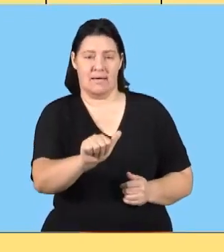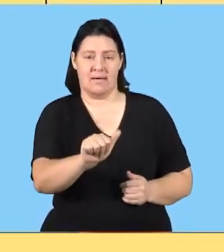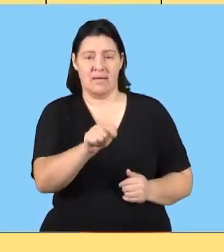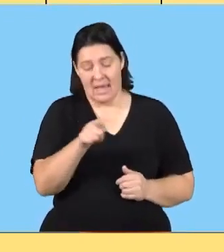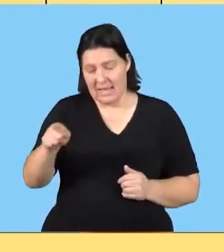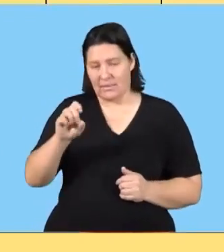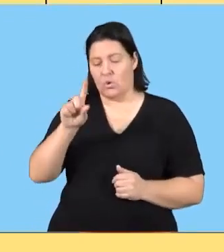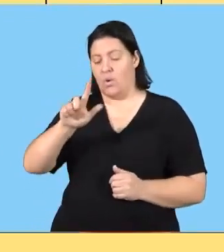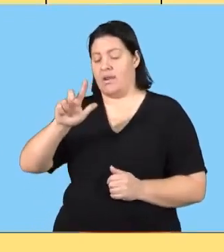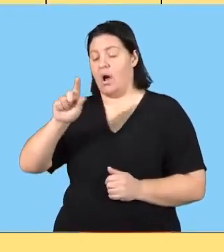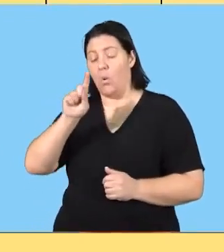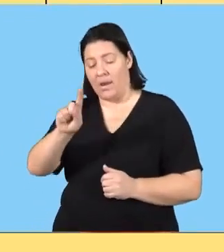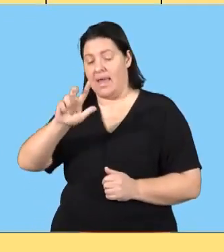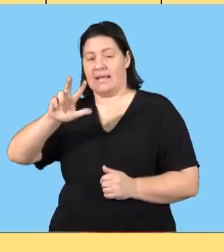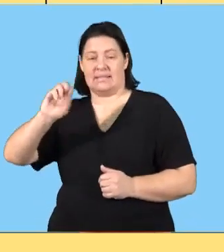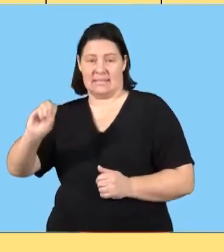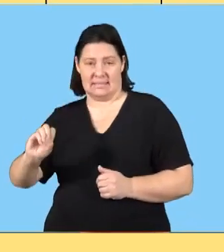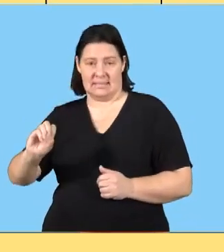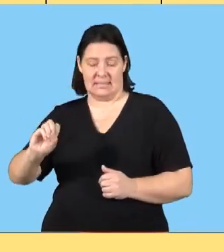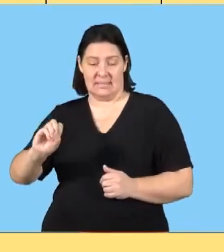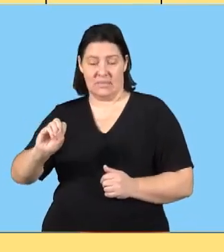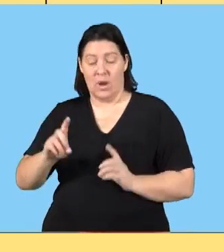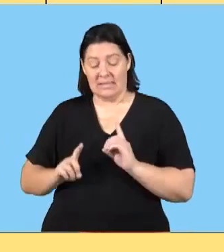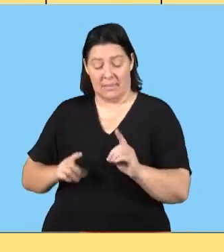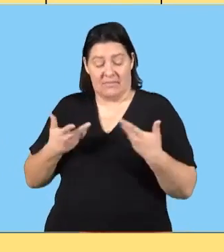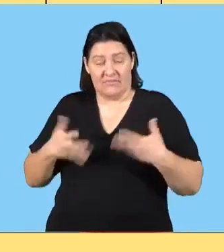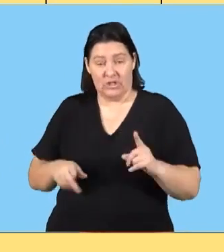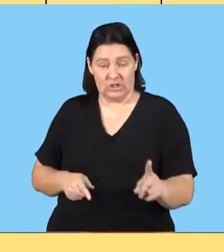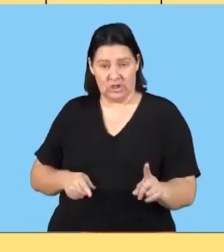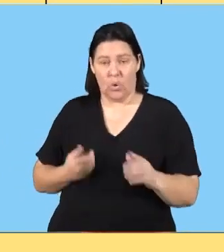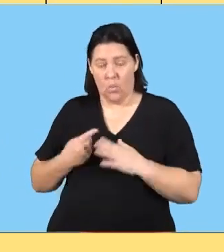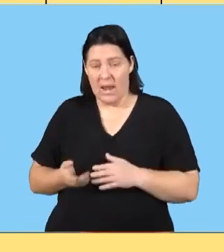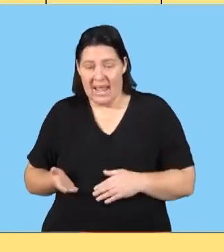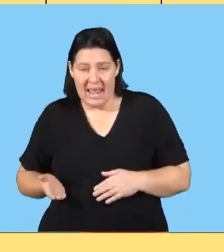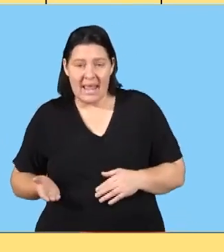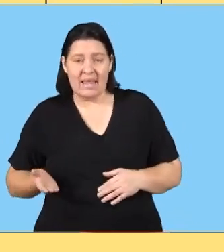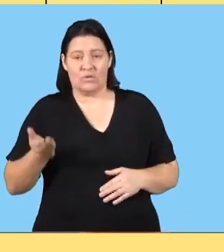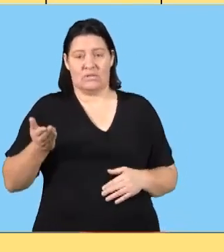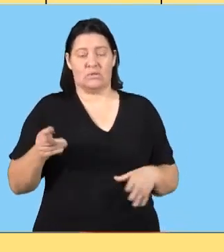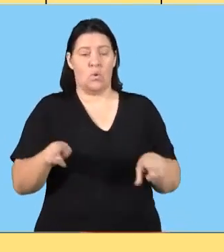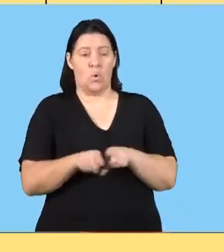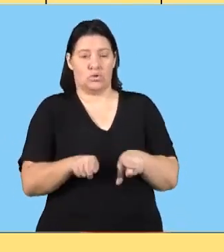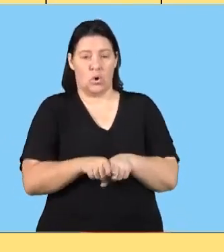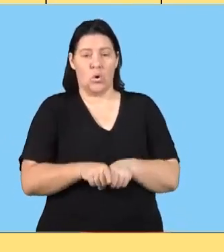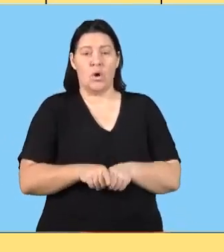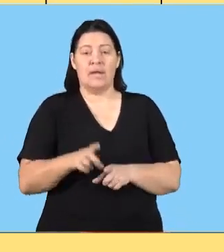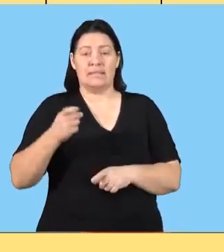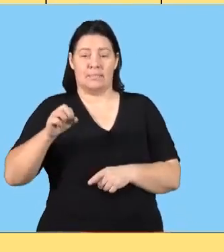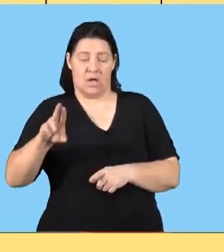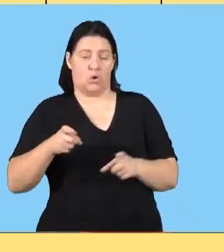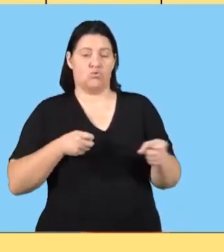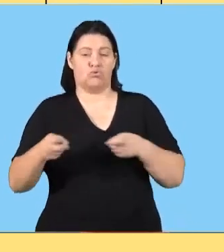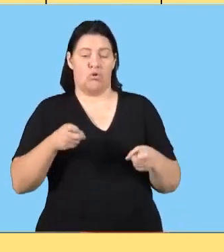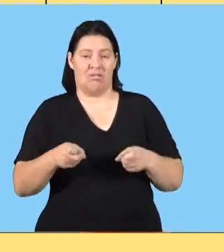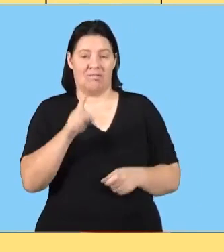the debit, 180. Once we debit our debtor, it is going to increase as well our debtor's control.